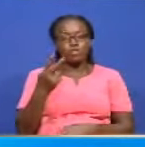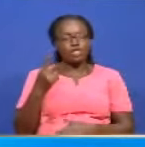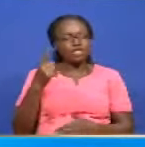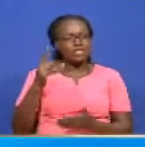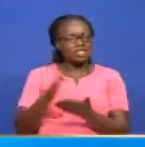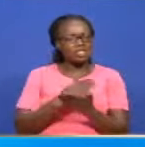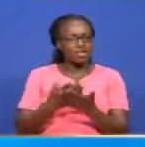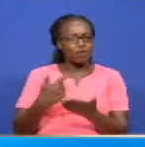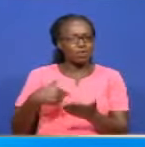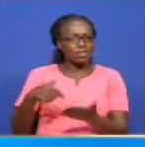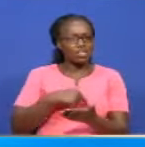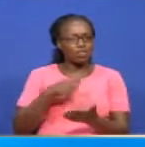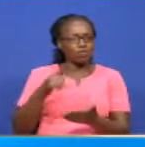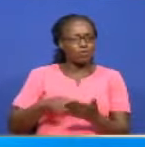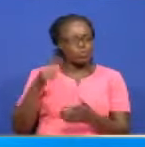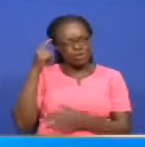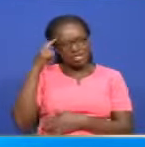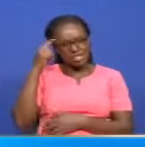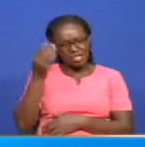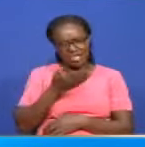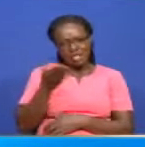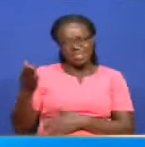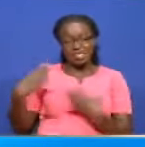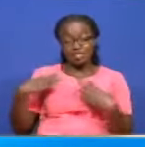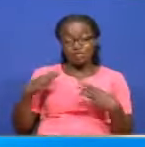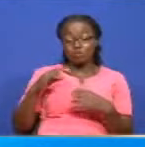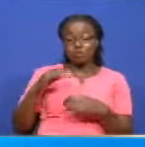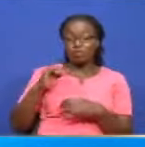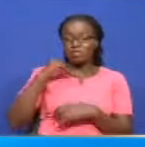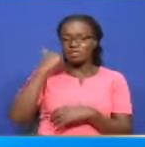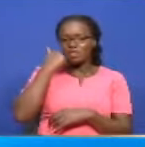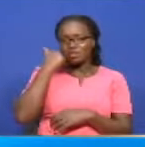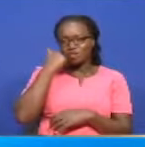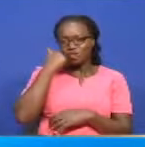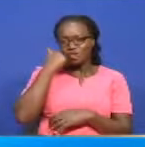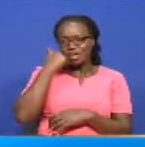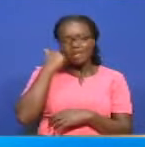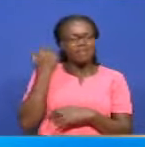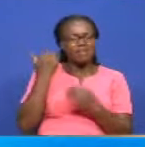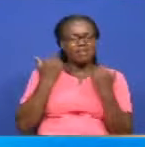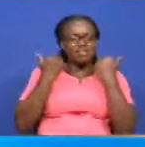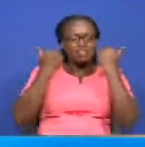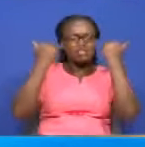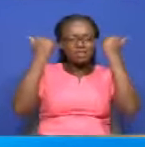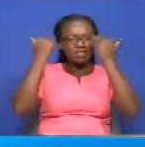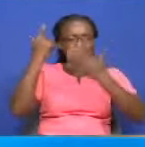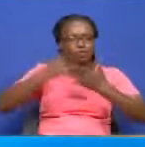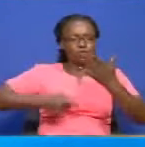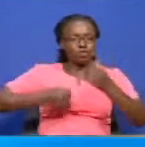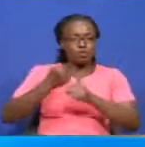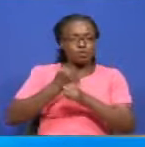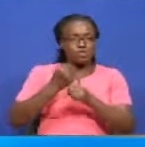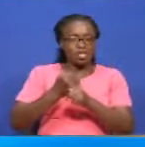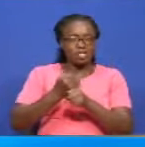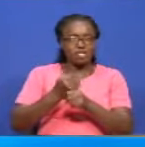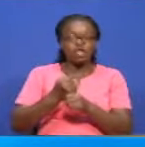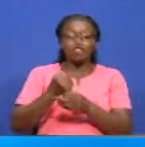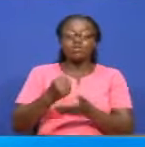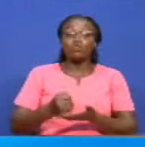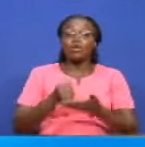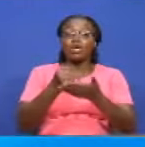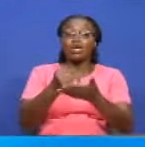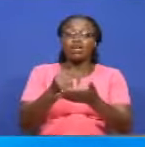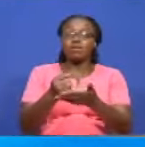think about these patients of COVID-19, the trauma they have to go through, and what should be done actually to help them in